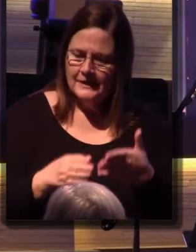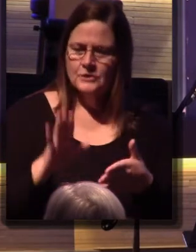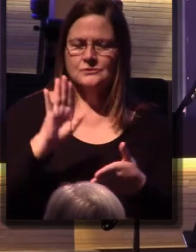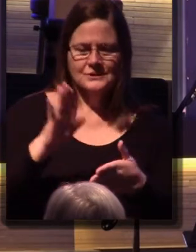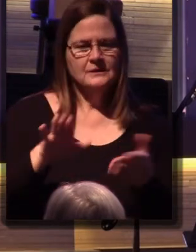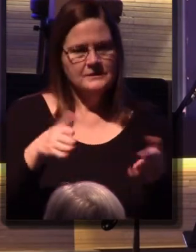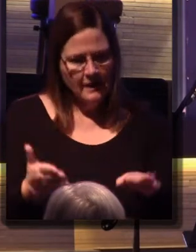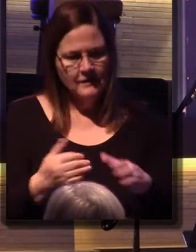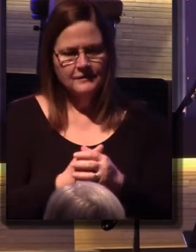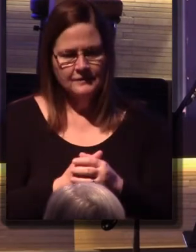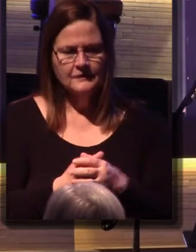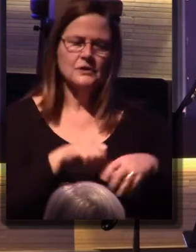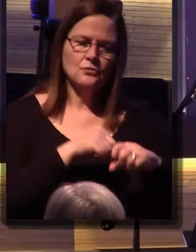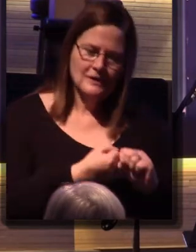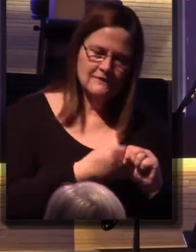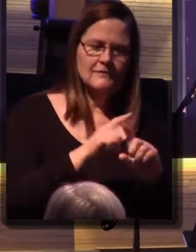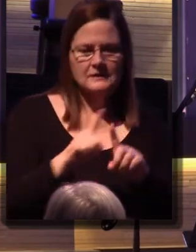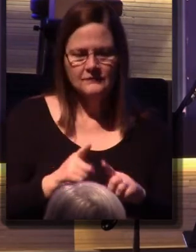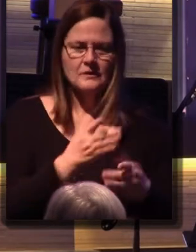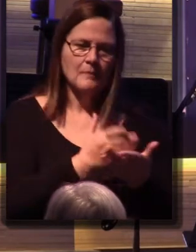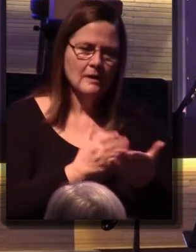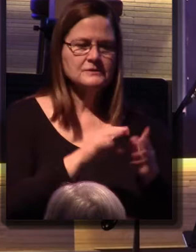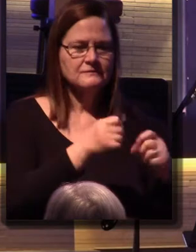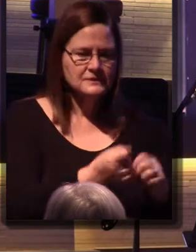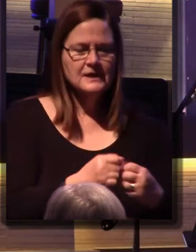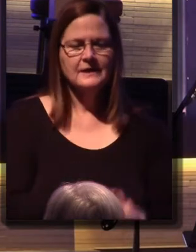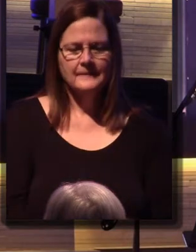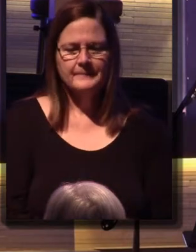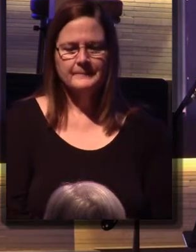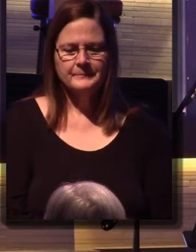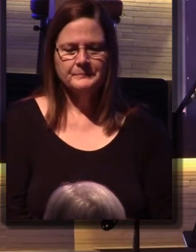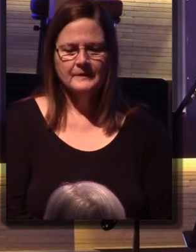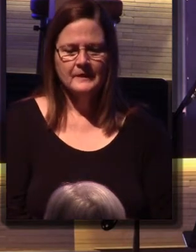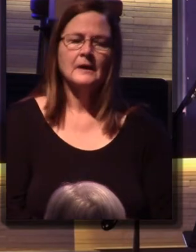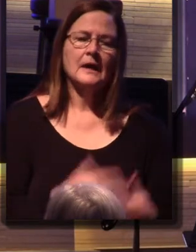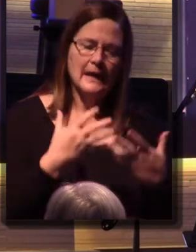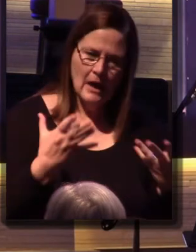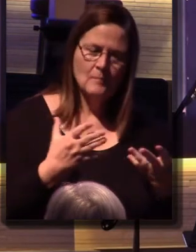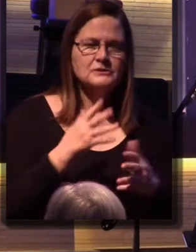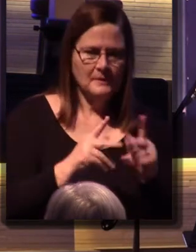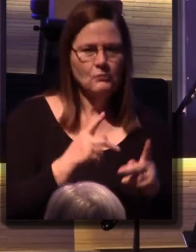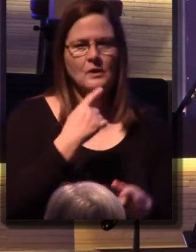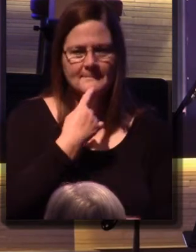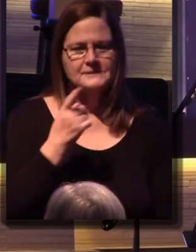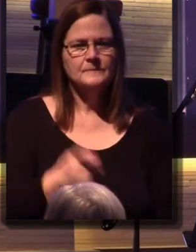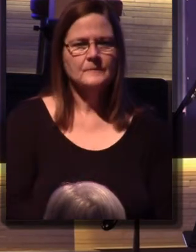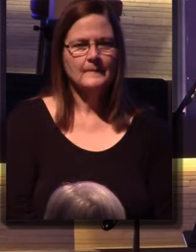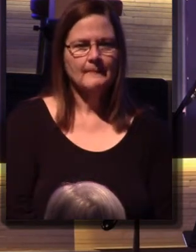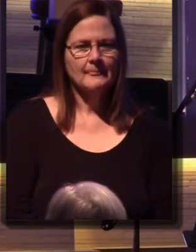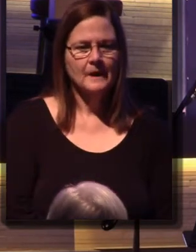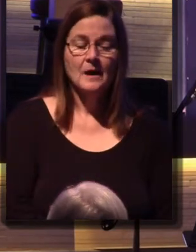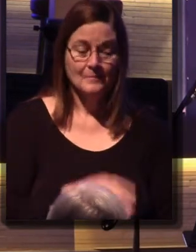about the leader's death and its impact and the grief of the different parts of society and things like that, and how much he's going to